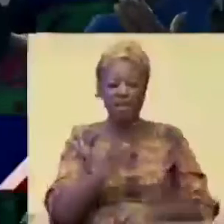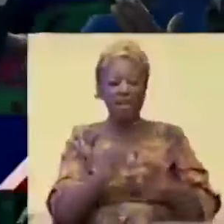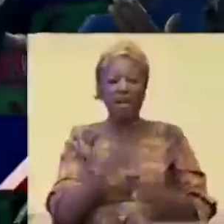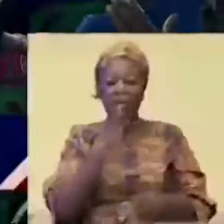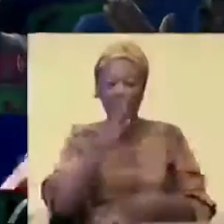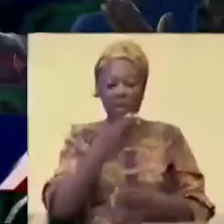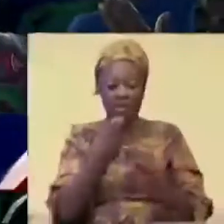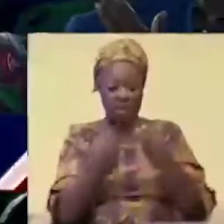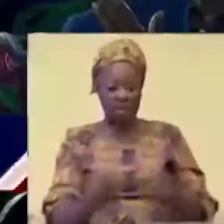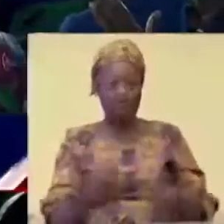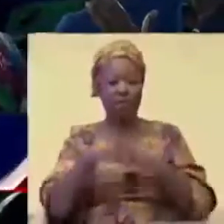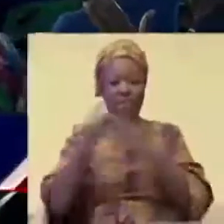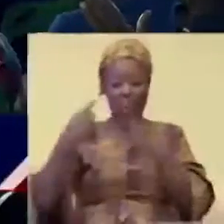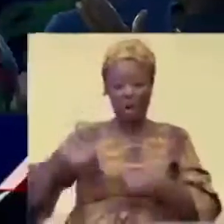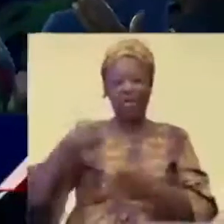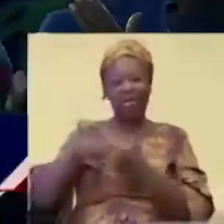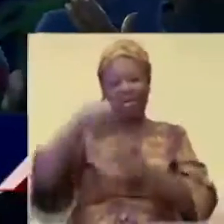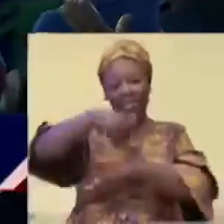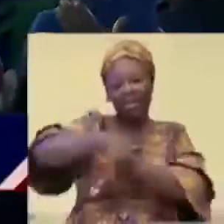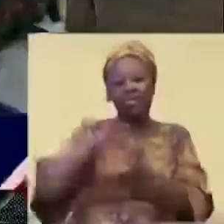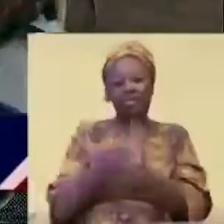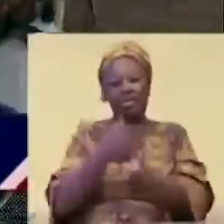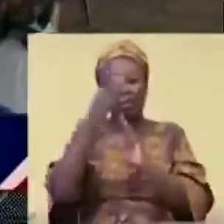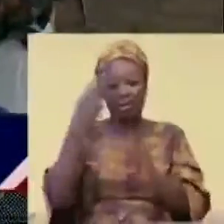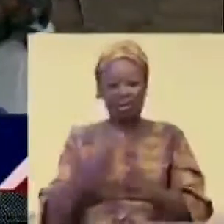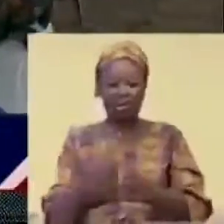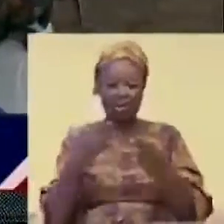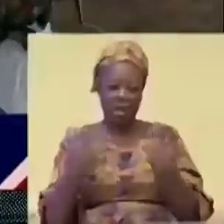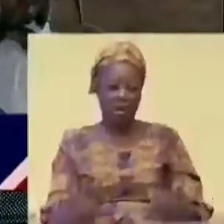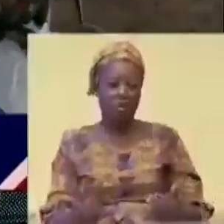God will settle in your heart right now.